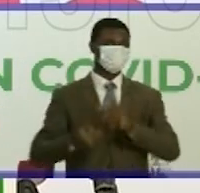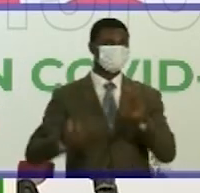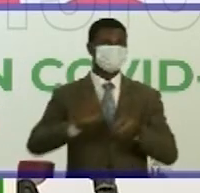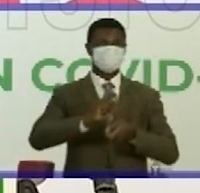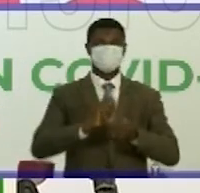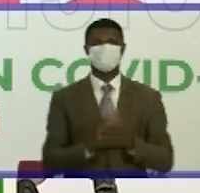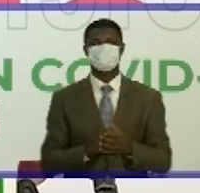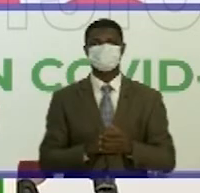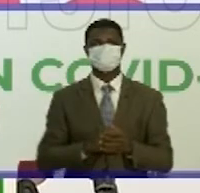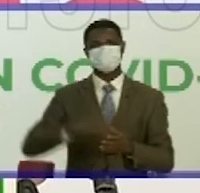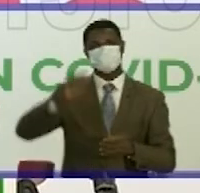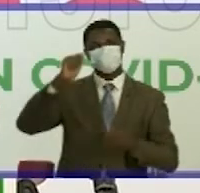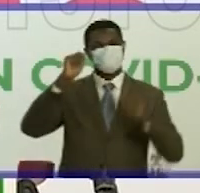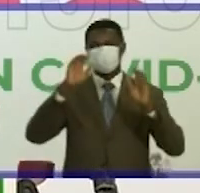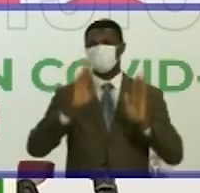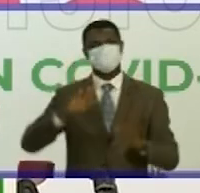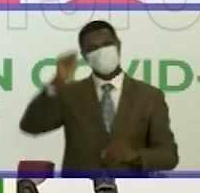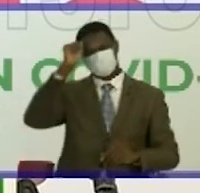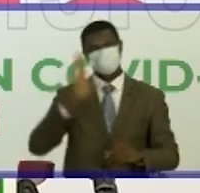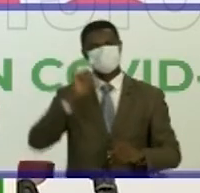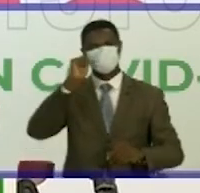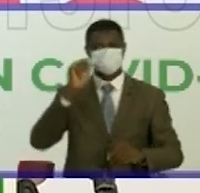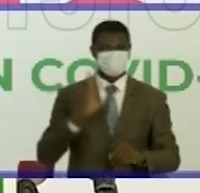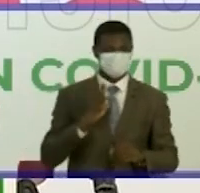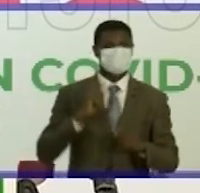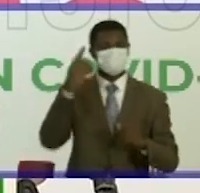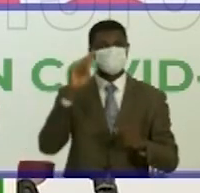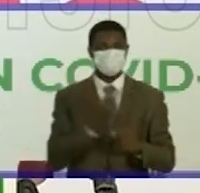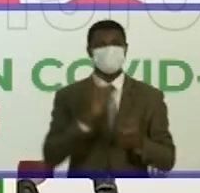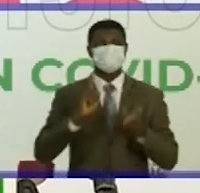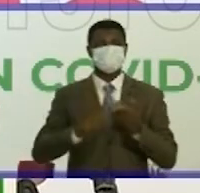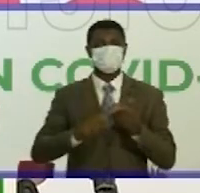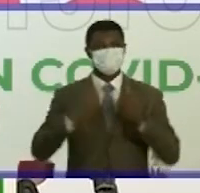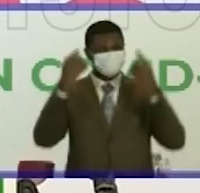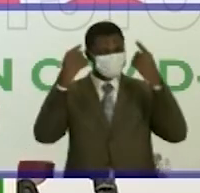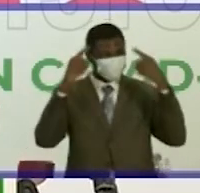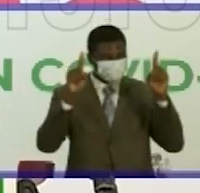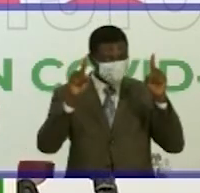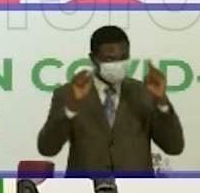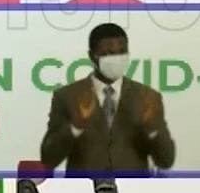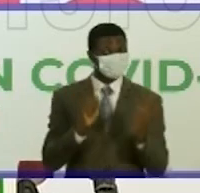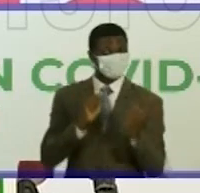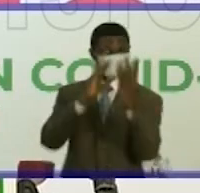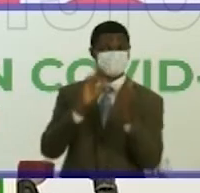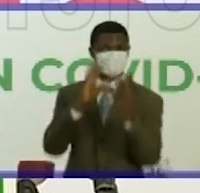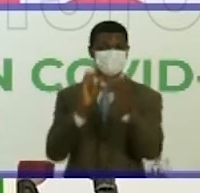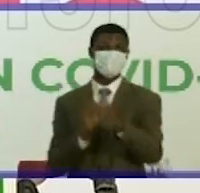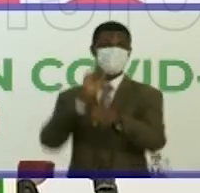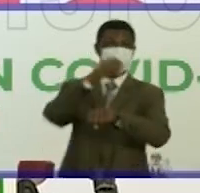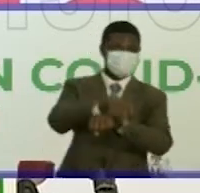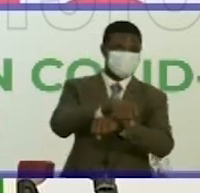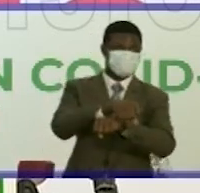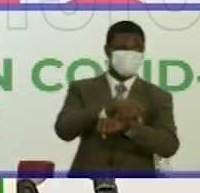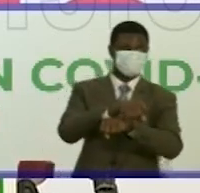Distinguished ladies and gentlemen, to address these challenges and continue improving our national